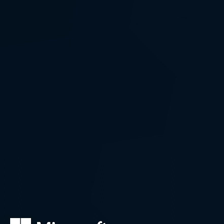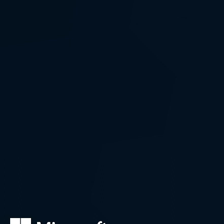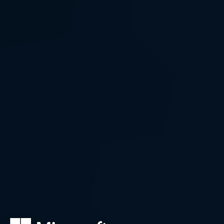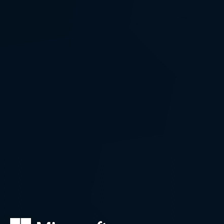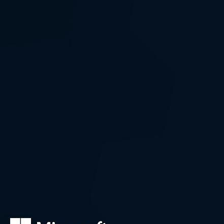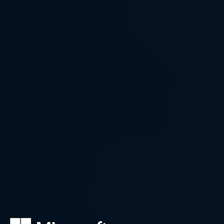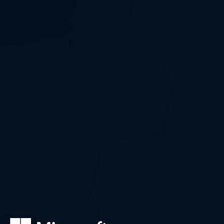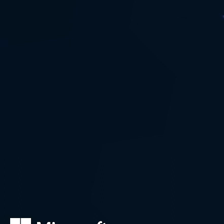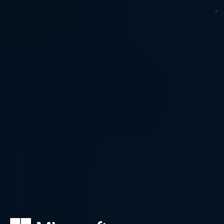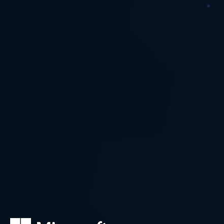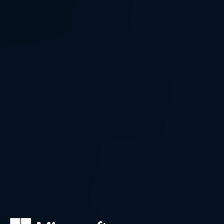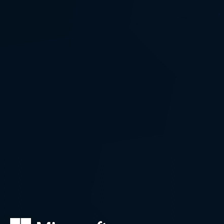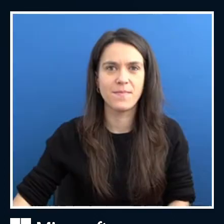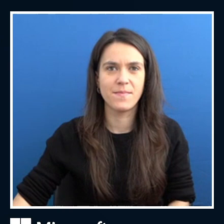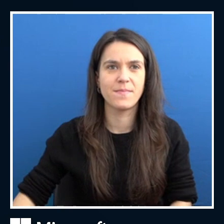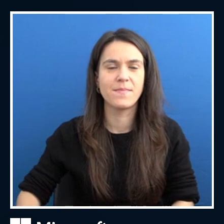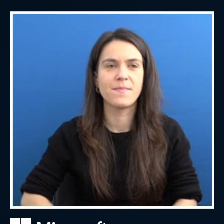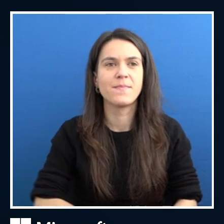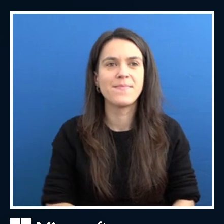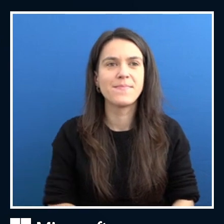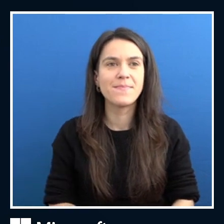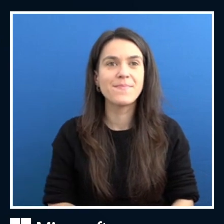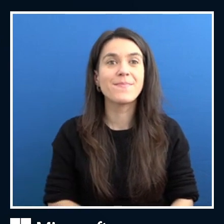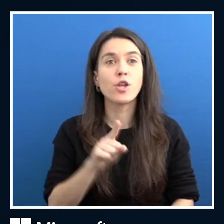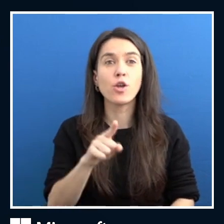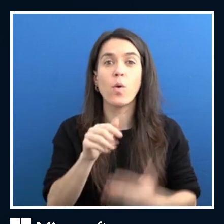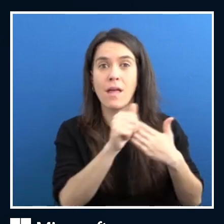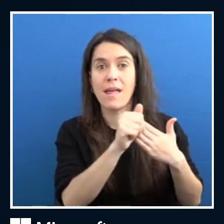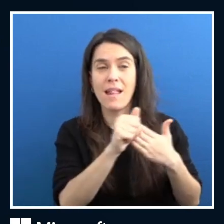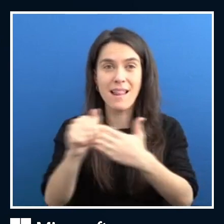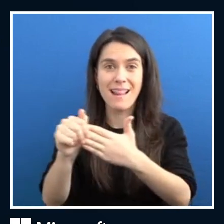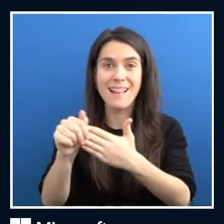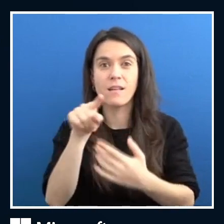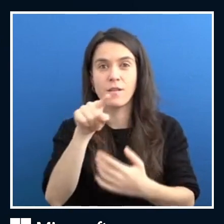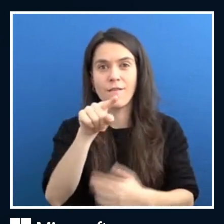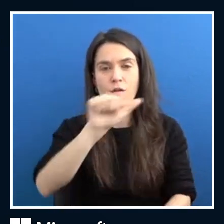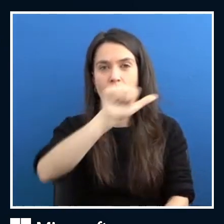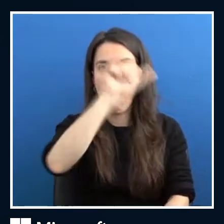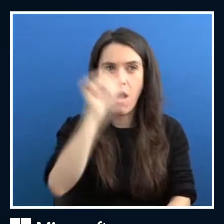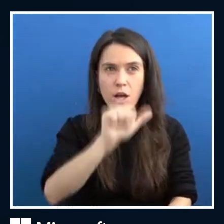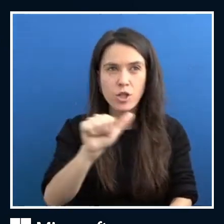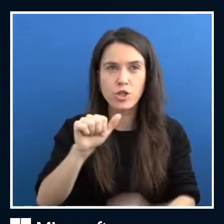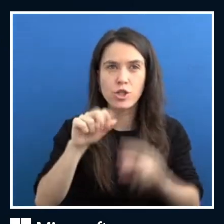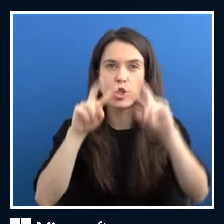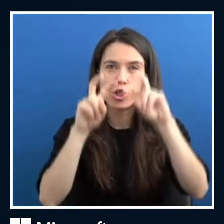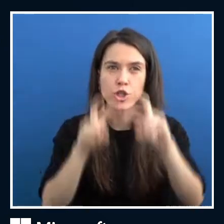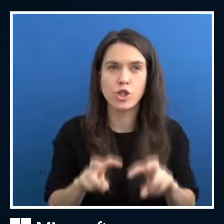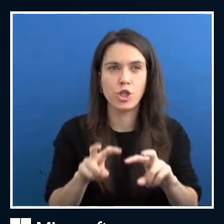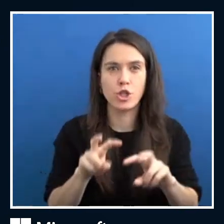can do a soft delete or a hard delete from your Azure search index.